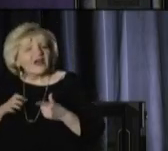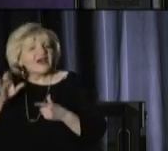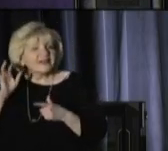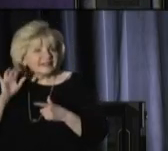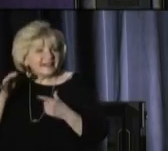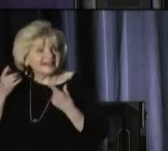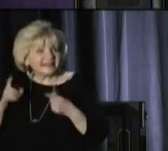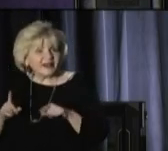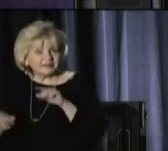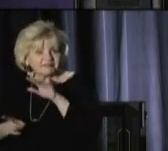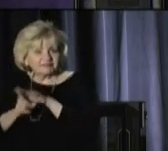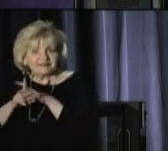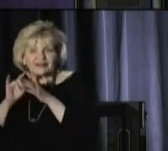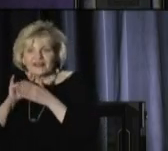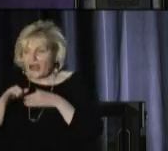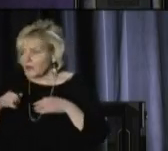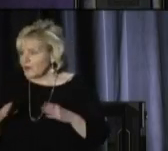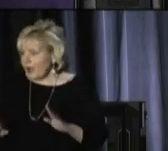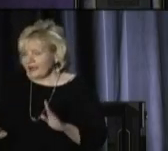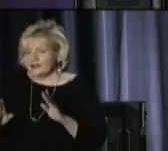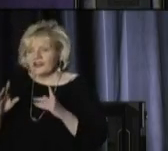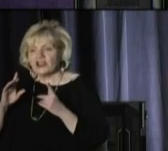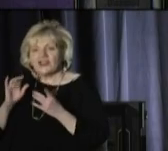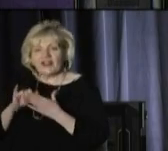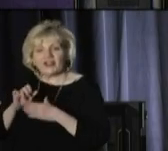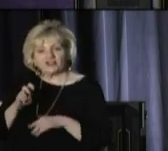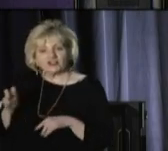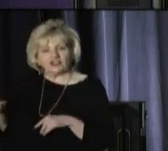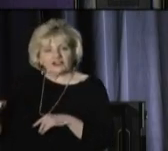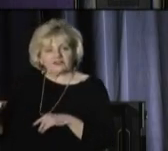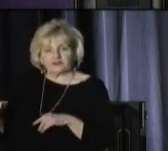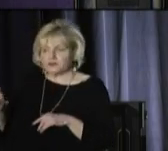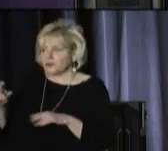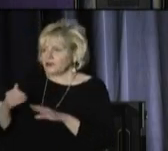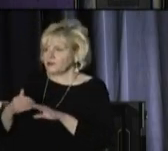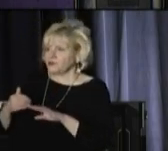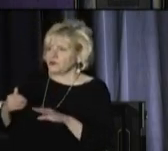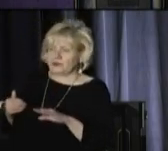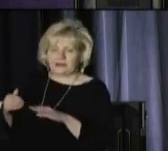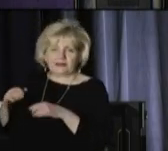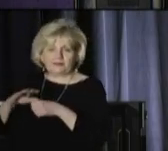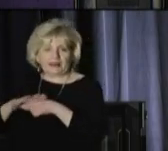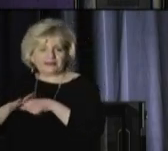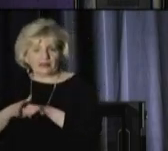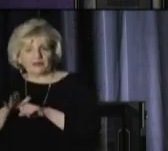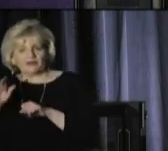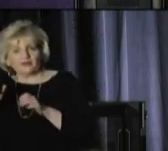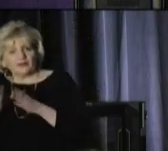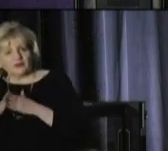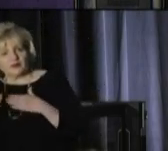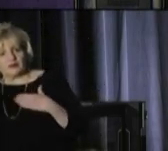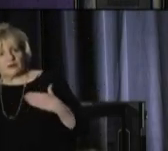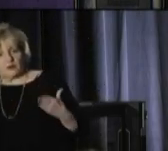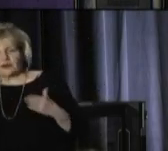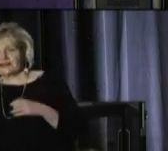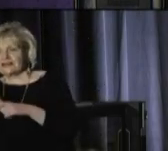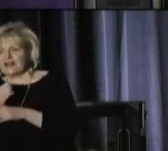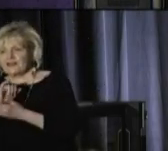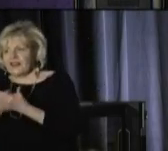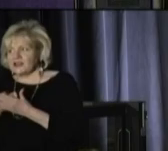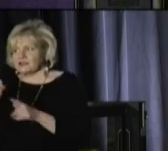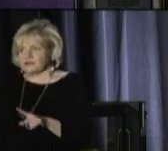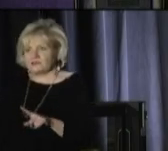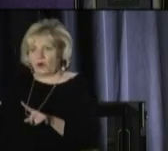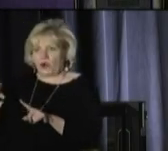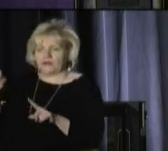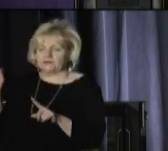way. But for me, the shift again was, you know, pre-pandemic, pre this book, I would get that spark and write it down and then maybe